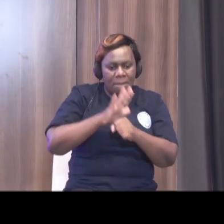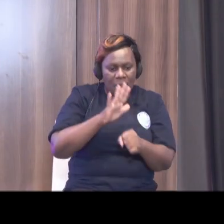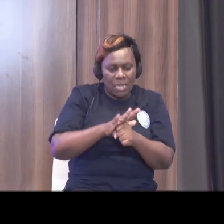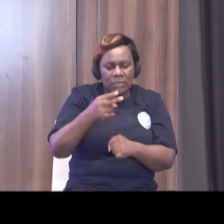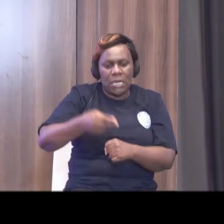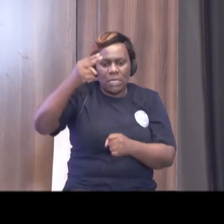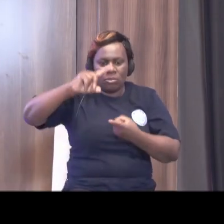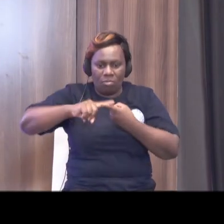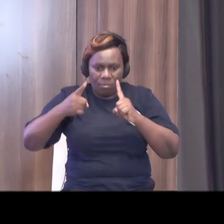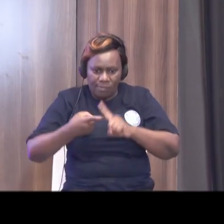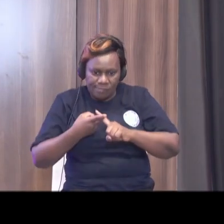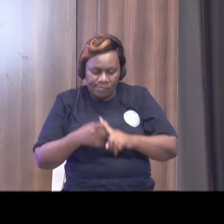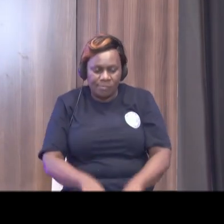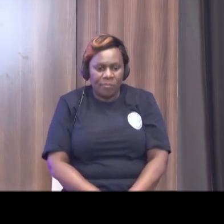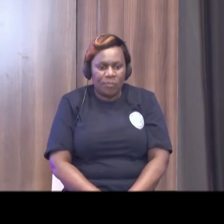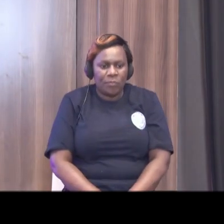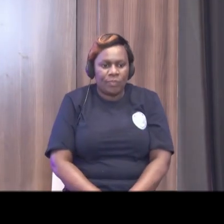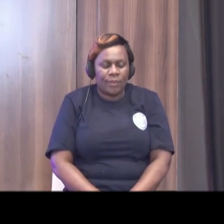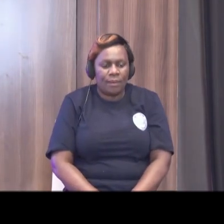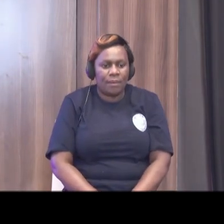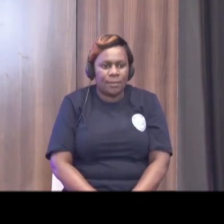high thresholds.